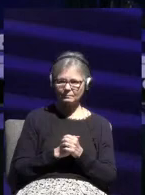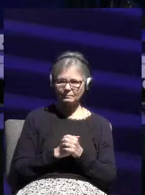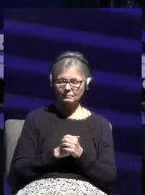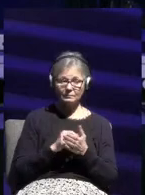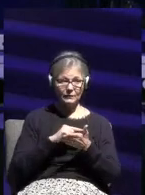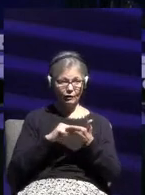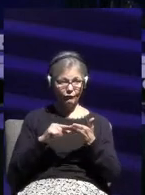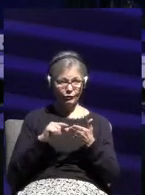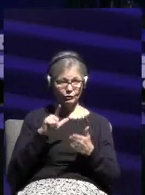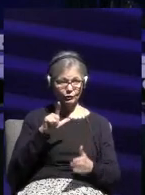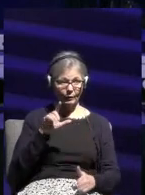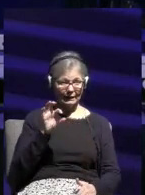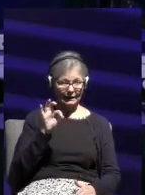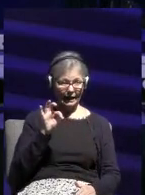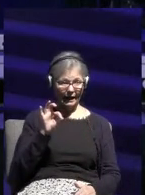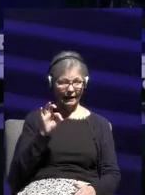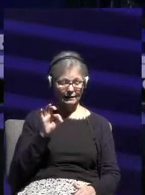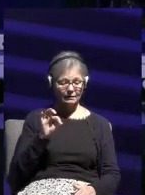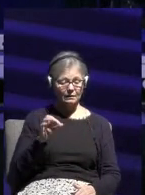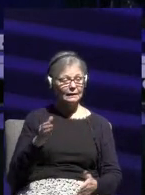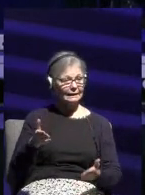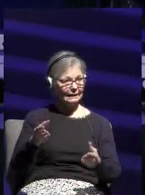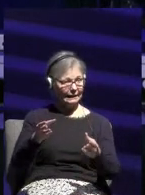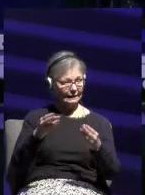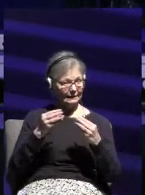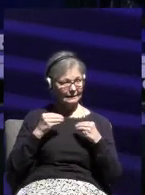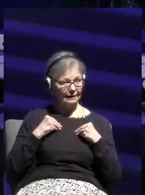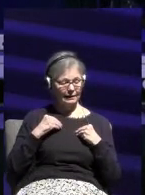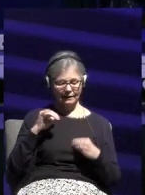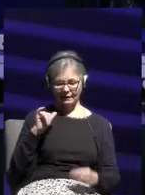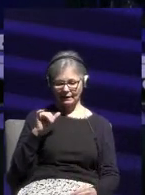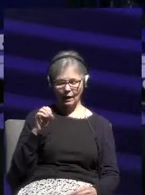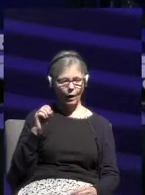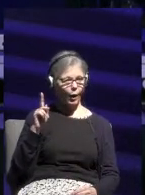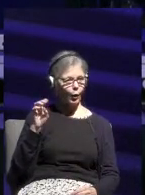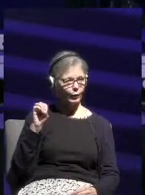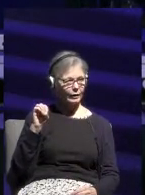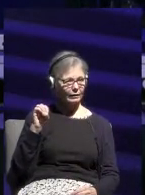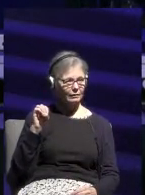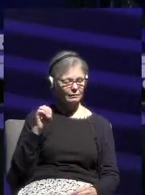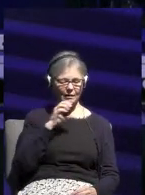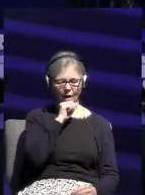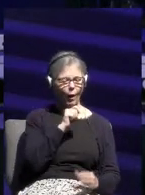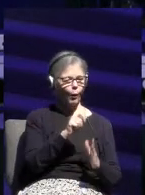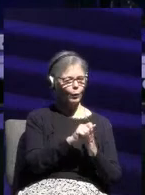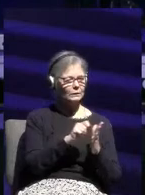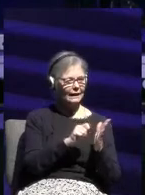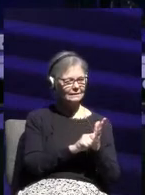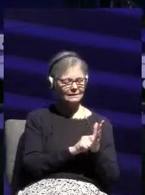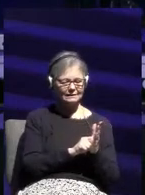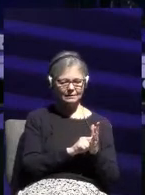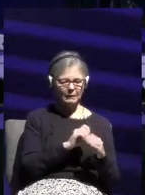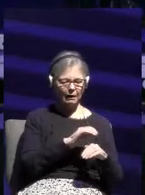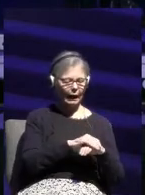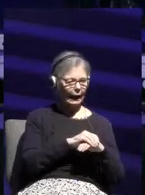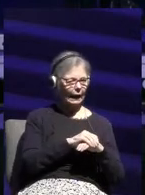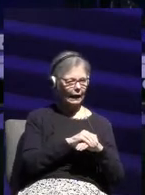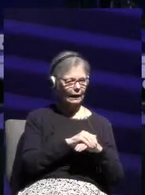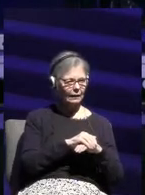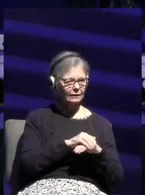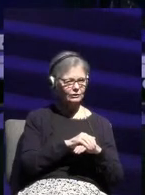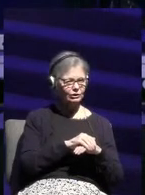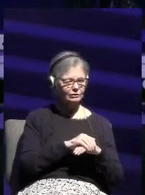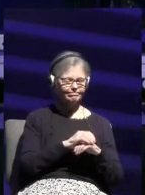in verse 29, he says, take my yoke upon you. Now that's an Old Testament, Old English kind of